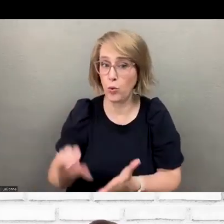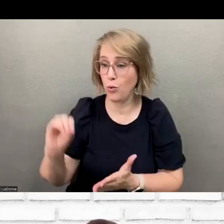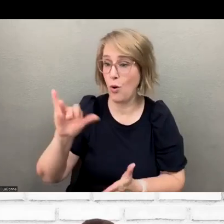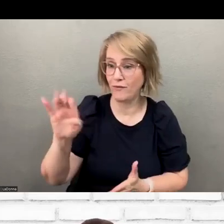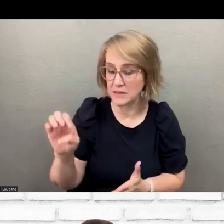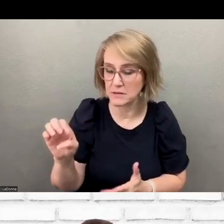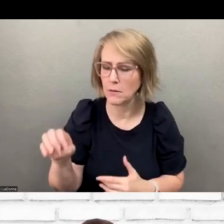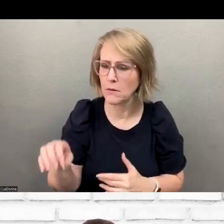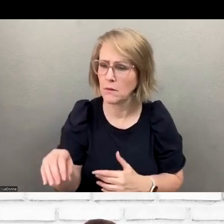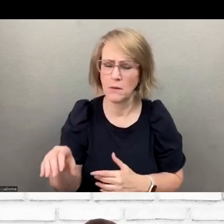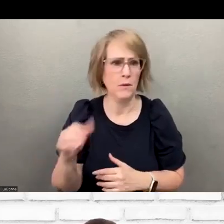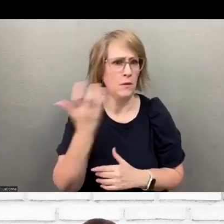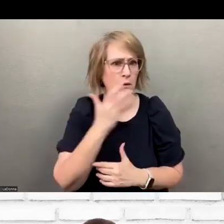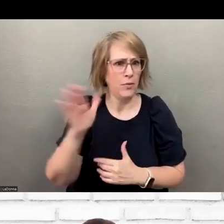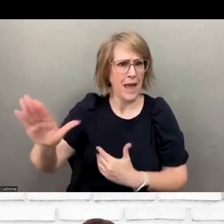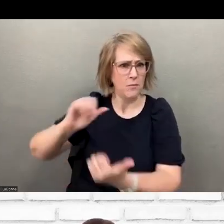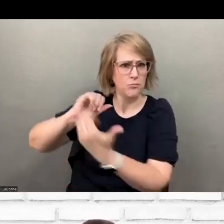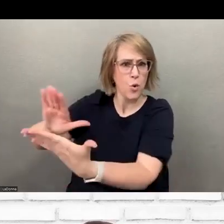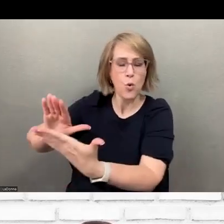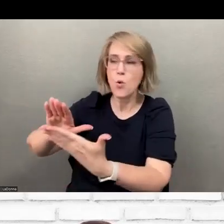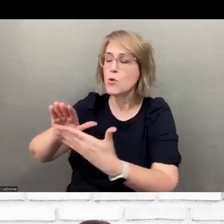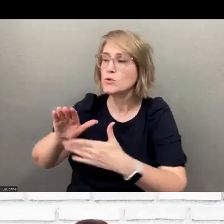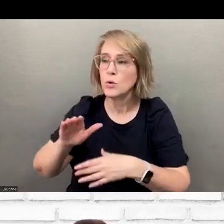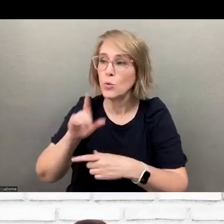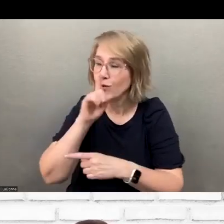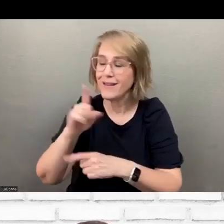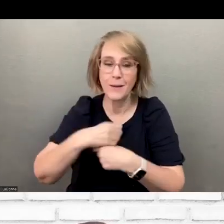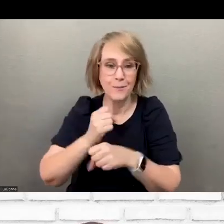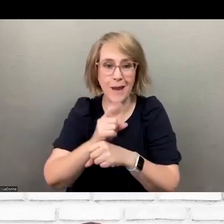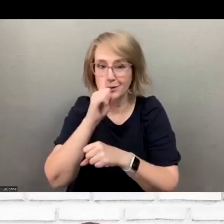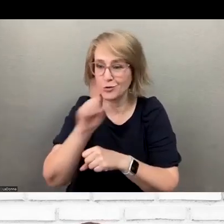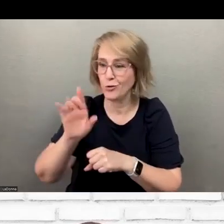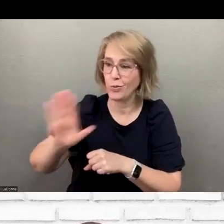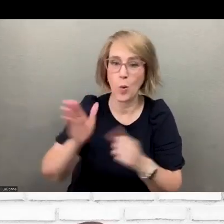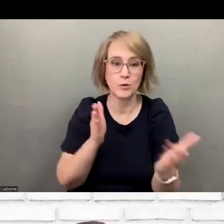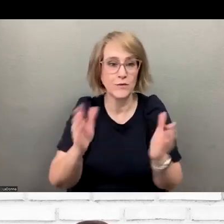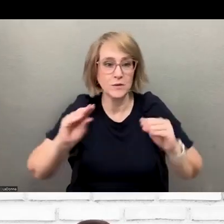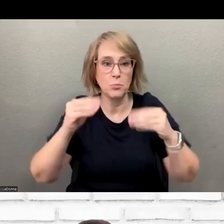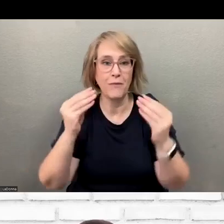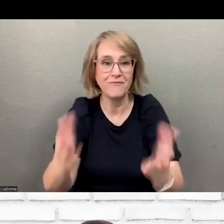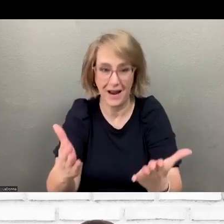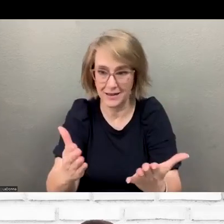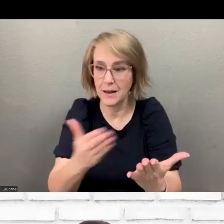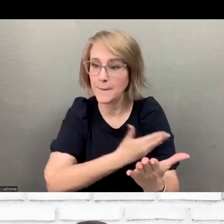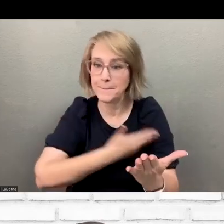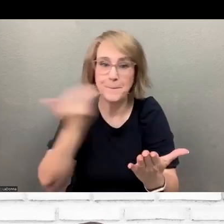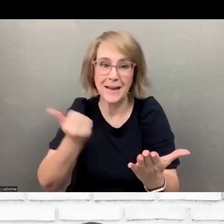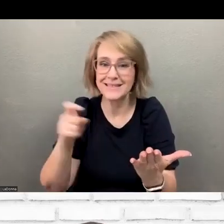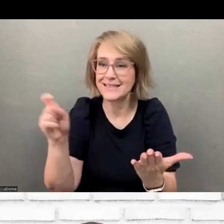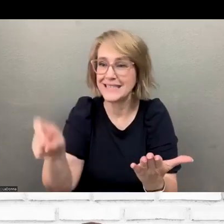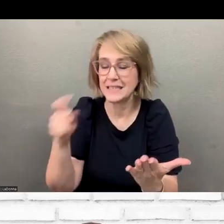But just to say that it was really more about making sure that those services are going to be provided to the best needs of